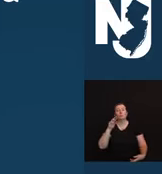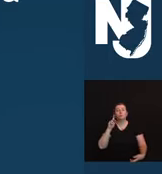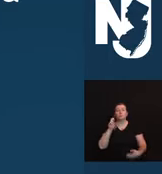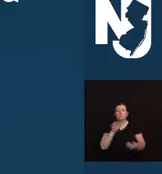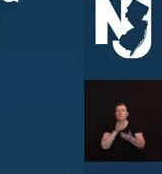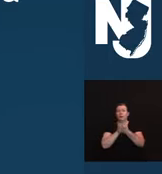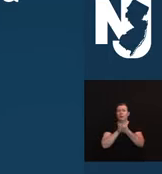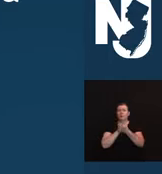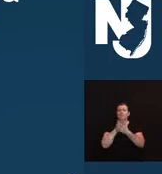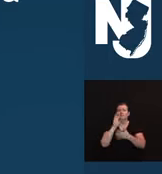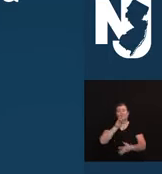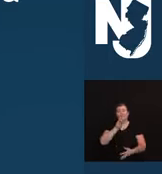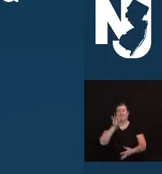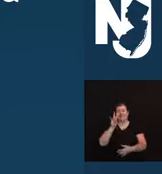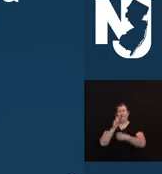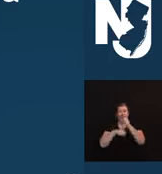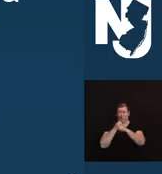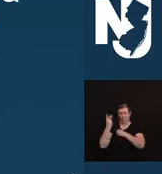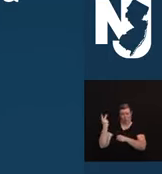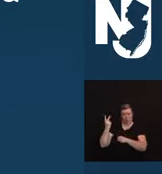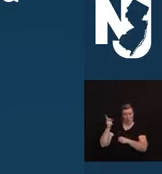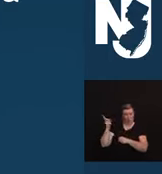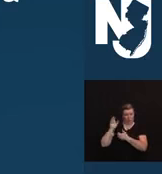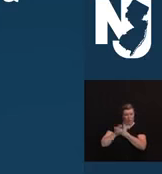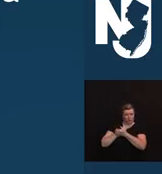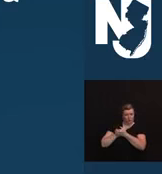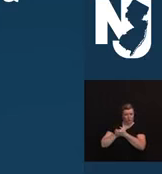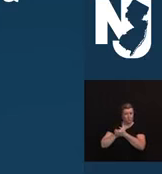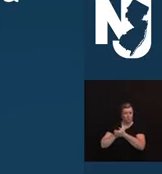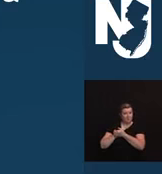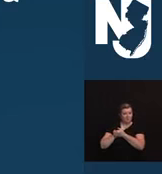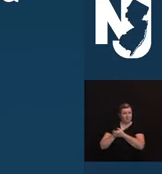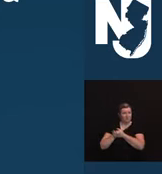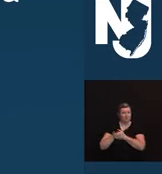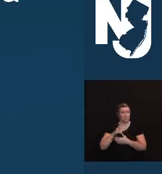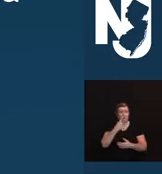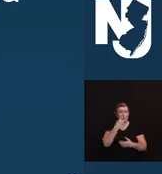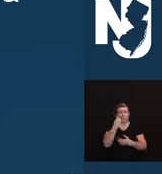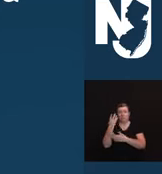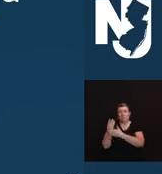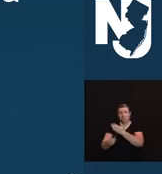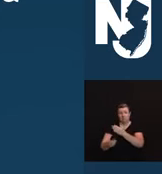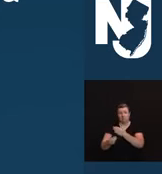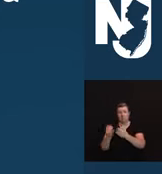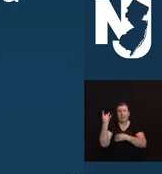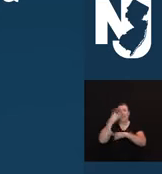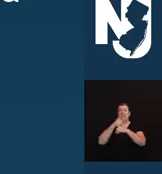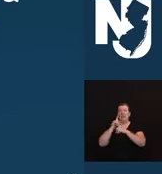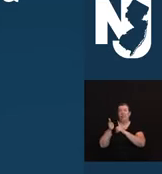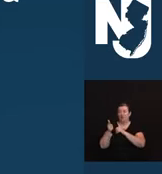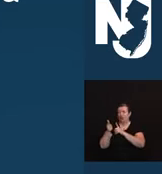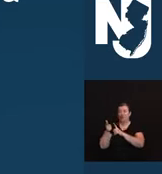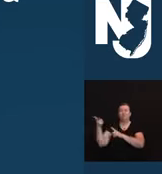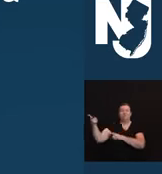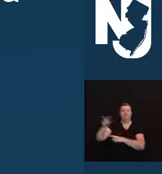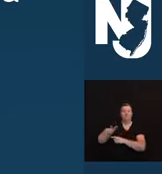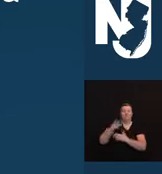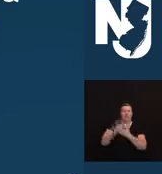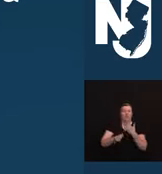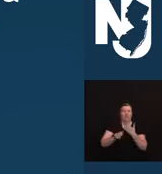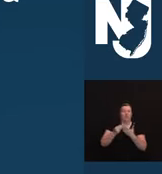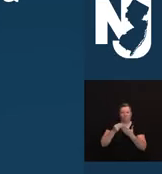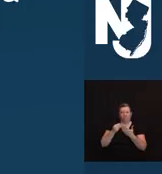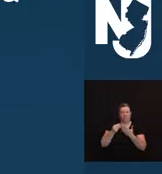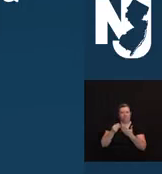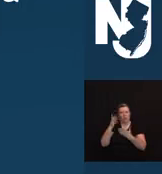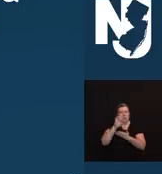they passed away within 8 days of each other. Sue was born in Fairport, New York. She was her high